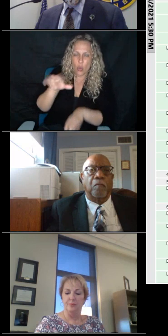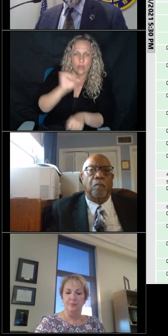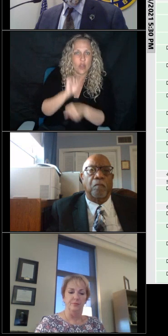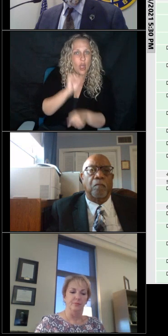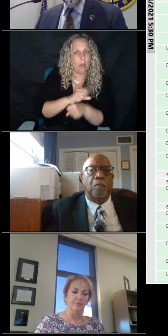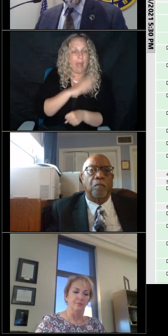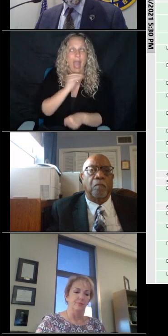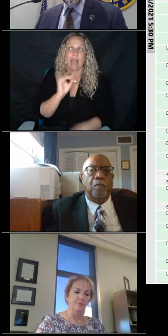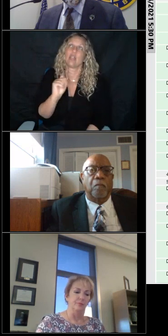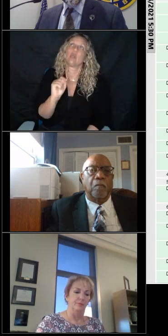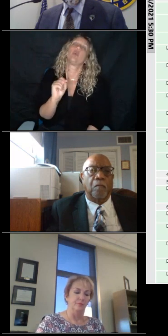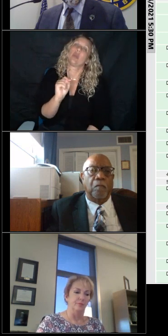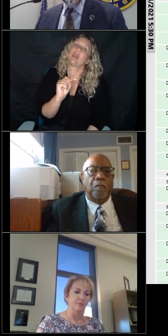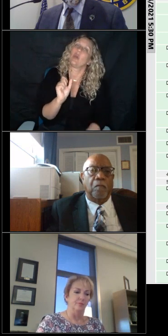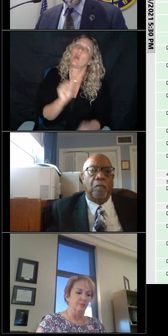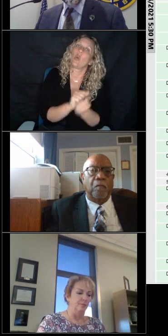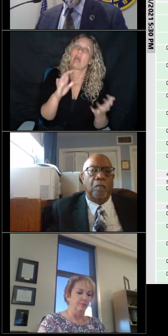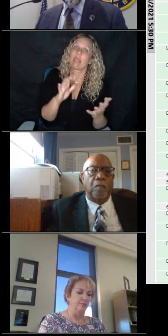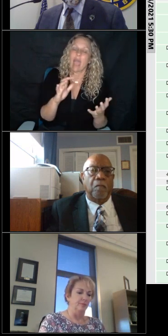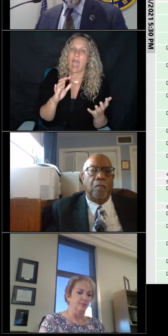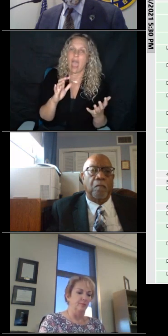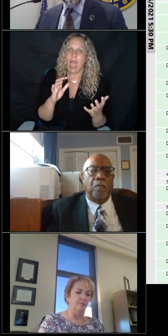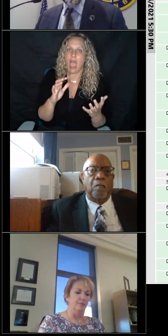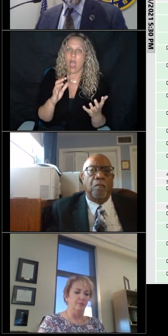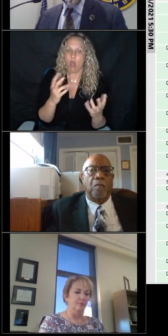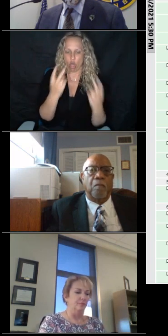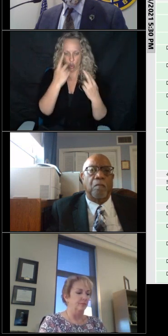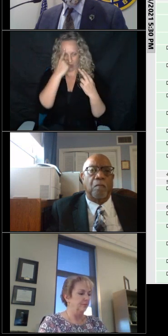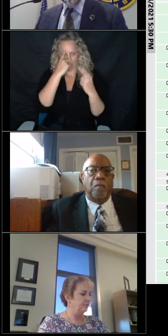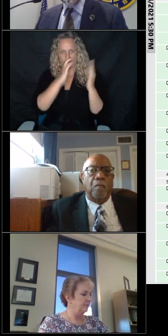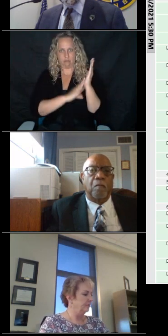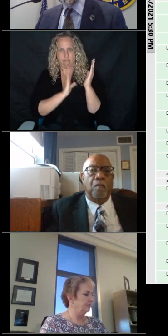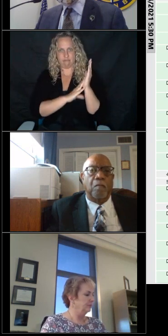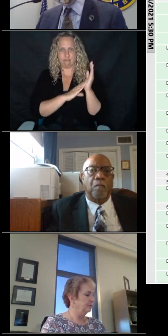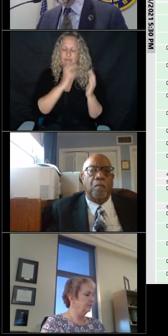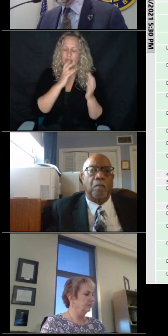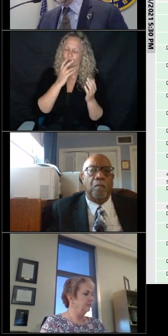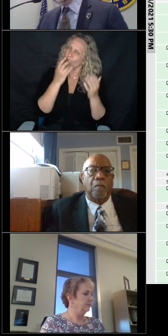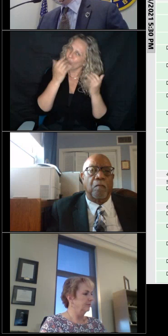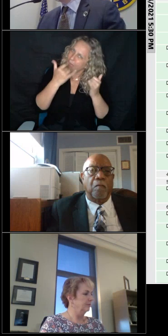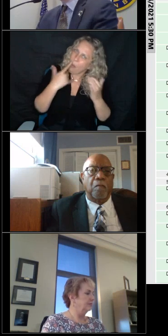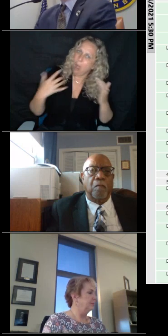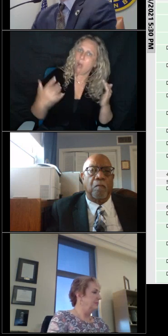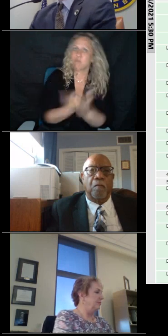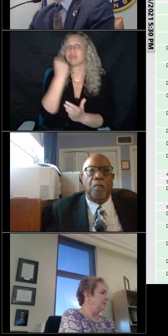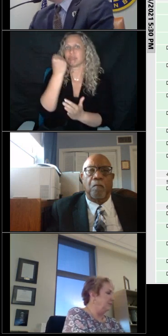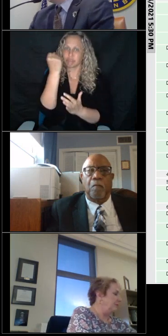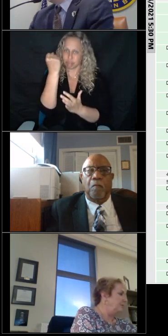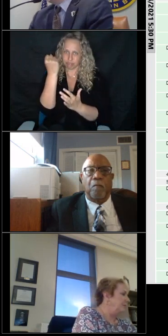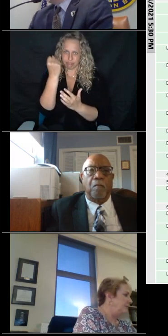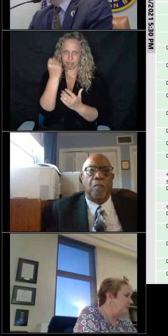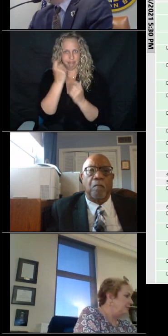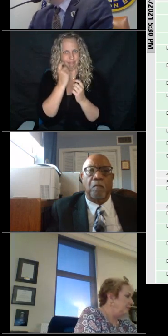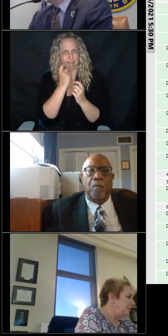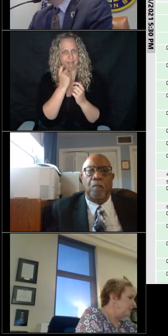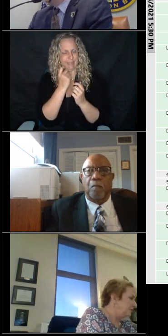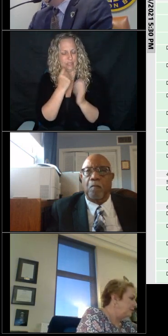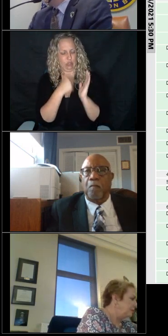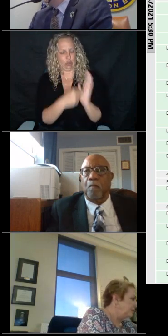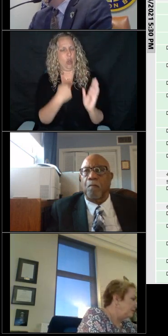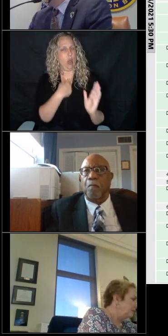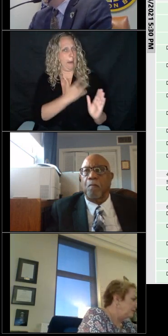it without looking for accolades. So I want to make sure that we just show them our appreciation. I